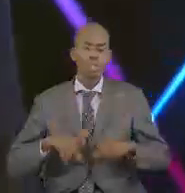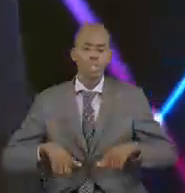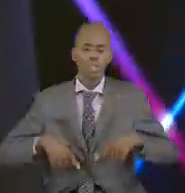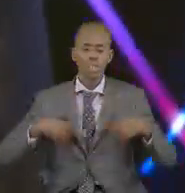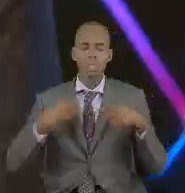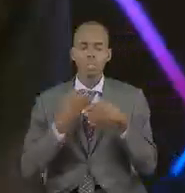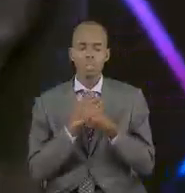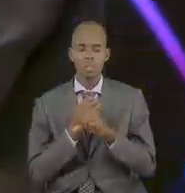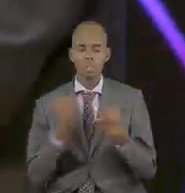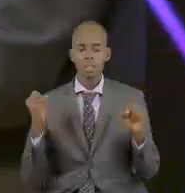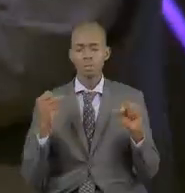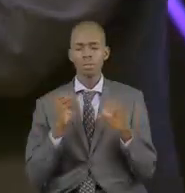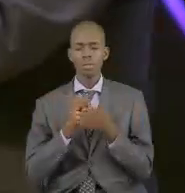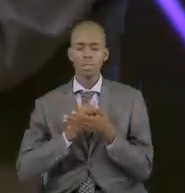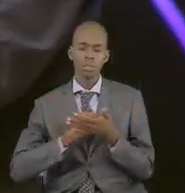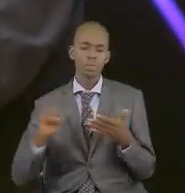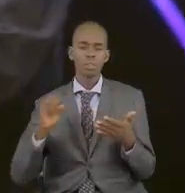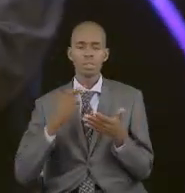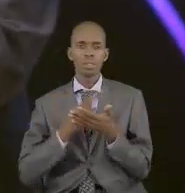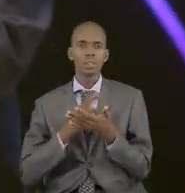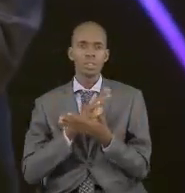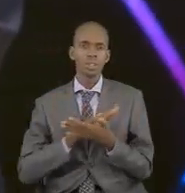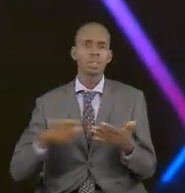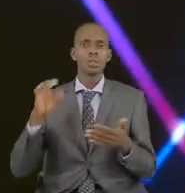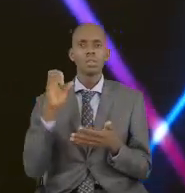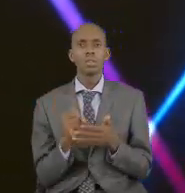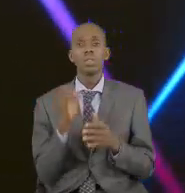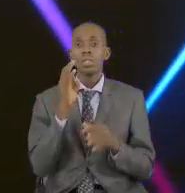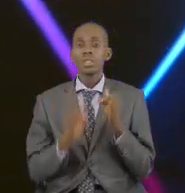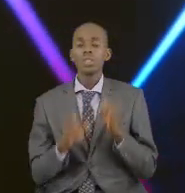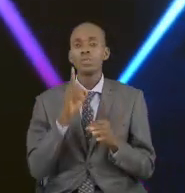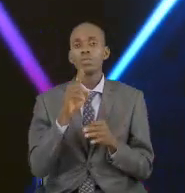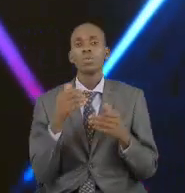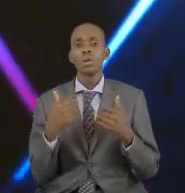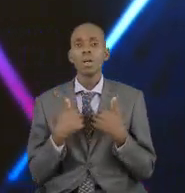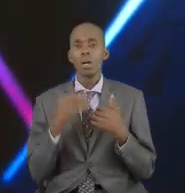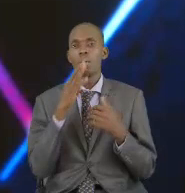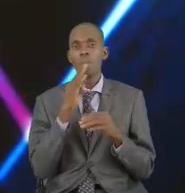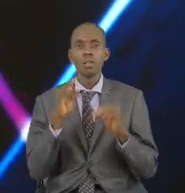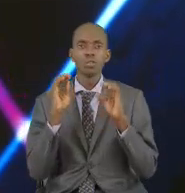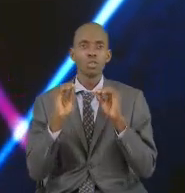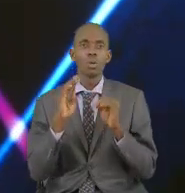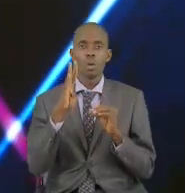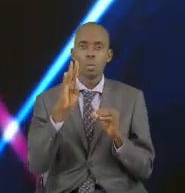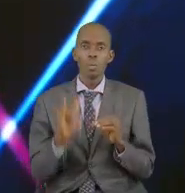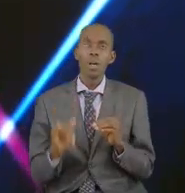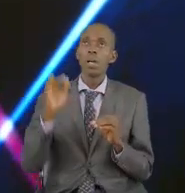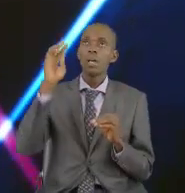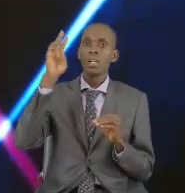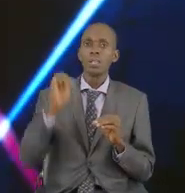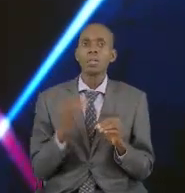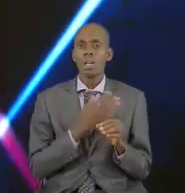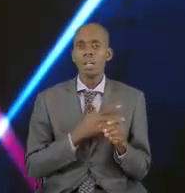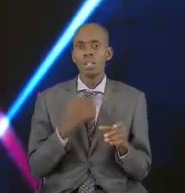saved, sanctified, righteous. If you have been taught by him as the truth